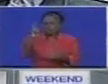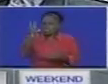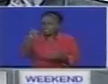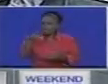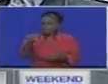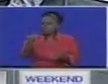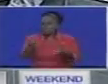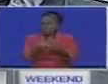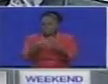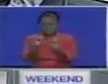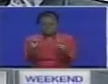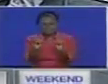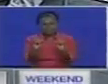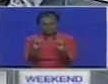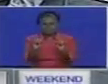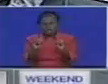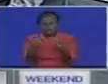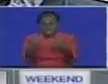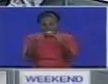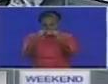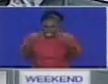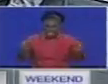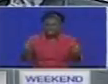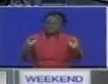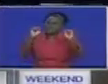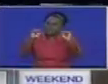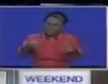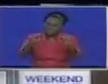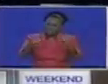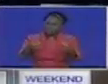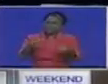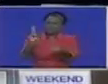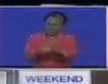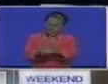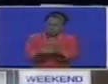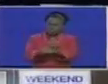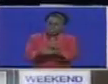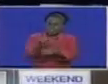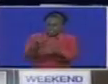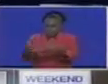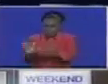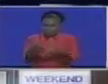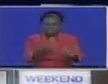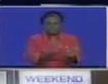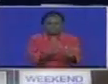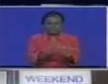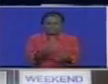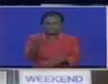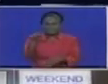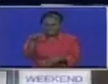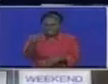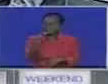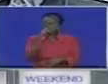Anyone, any enemy of the party would use the same party machinery. Okay. That will be a segue,